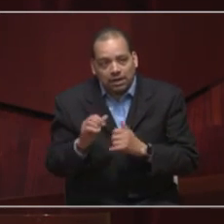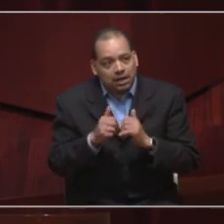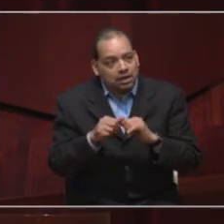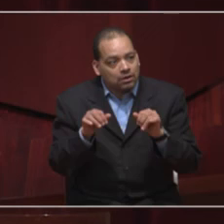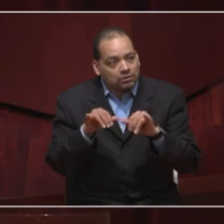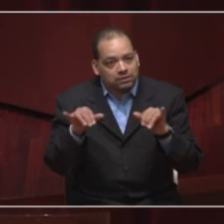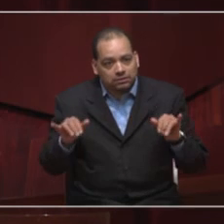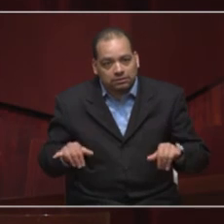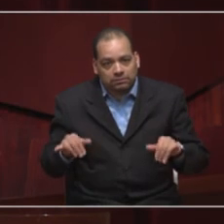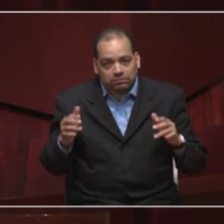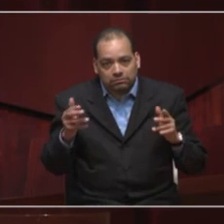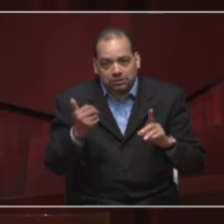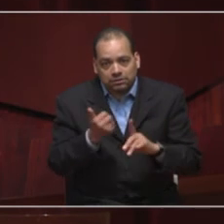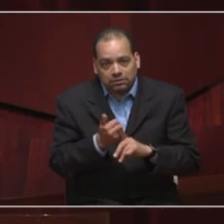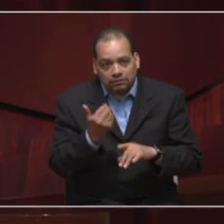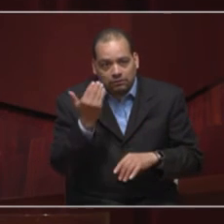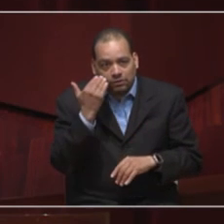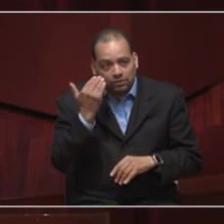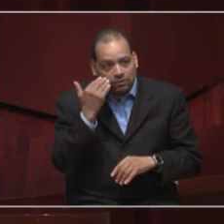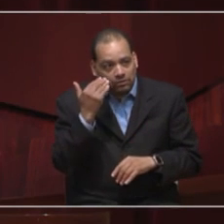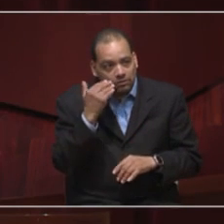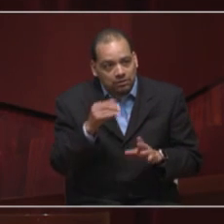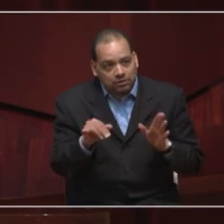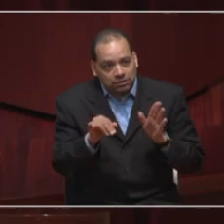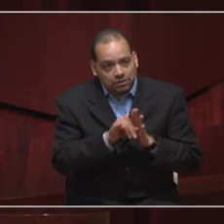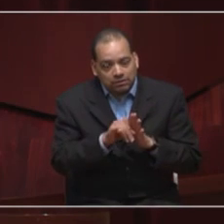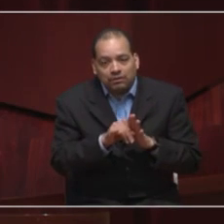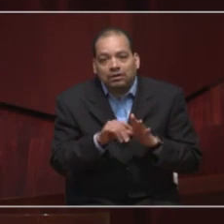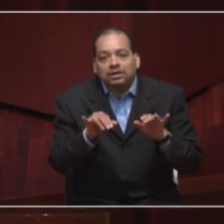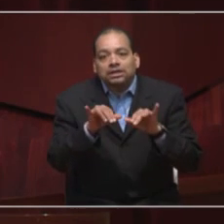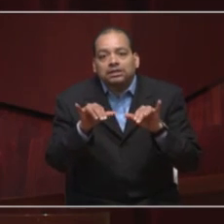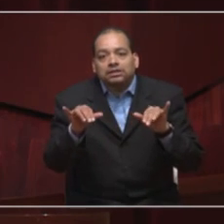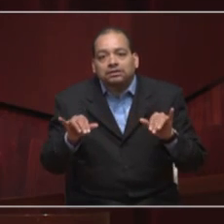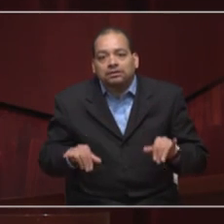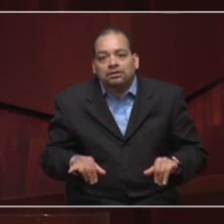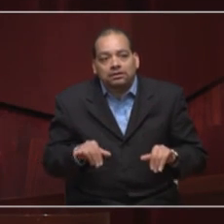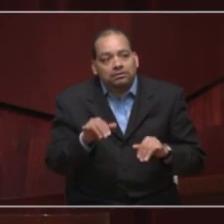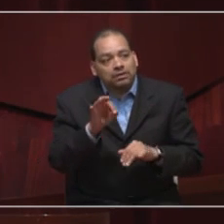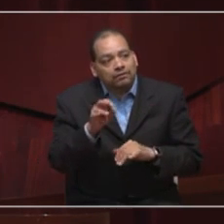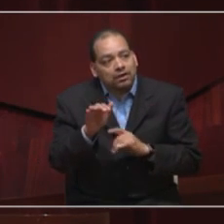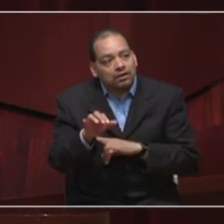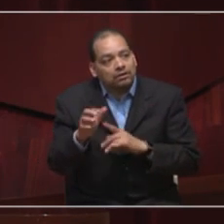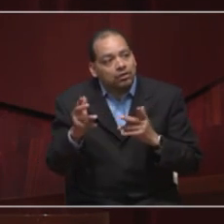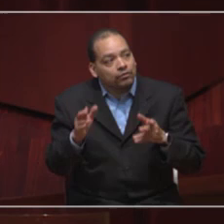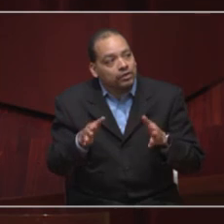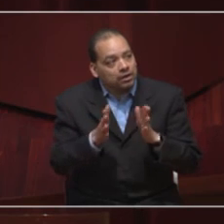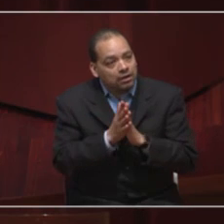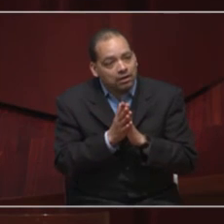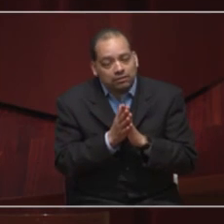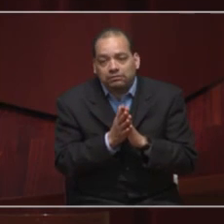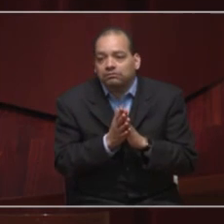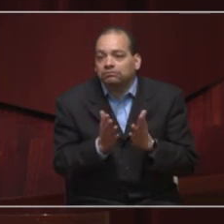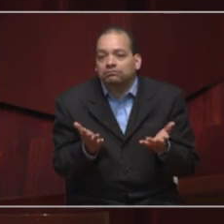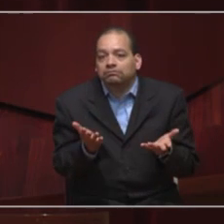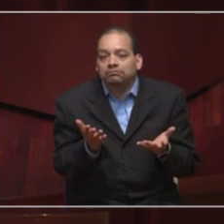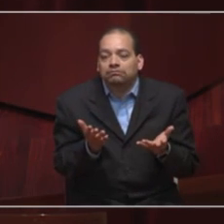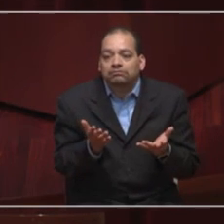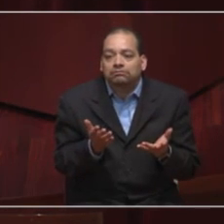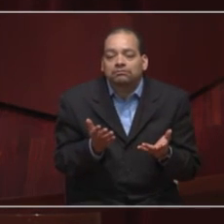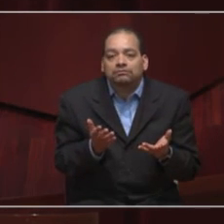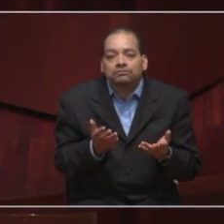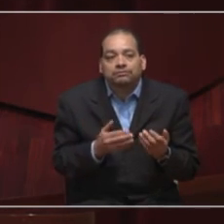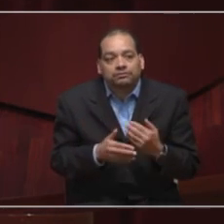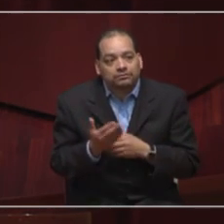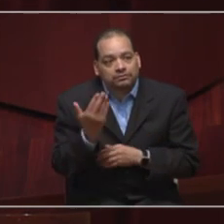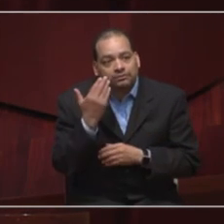system automatically identify that, oh yeah, that's the same file. Hey, you've already requested this before. Well, I know from